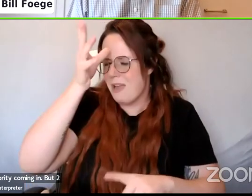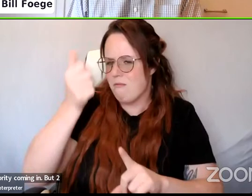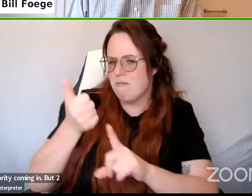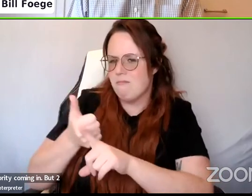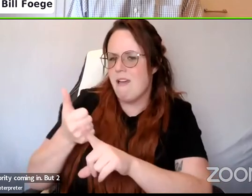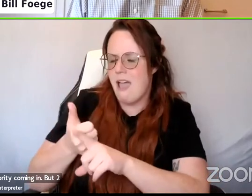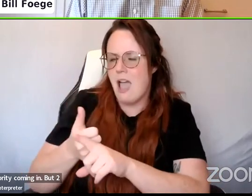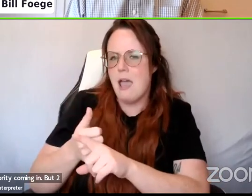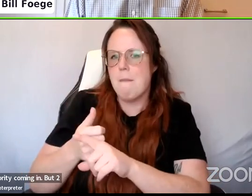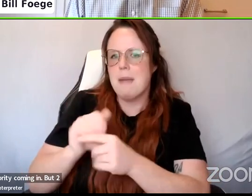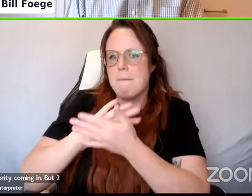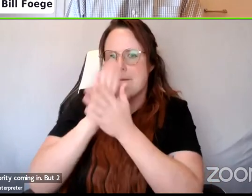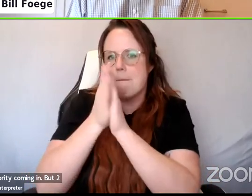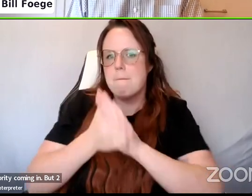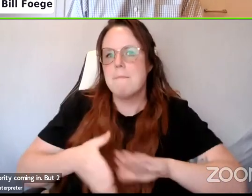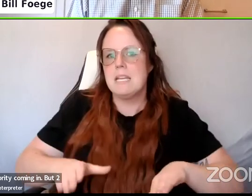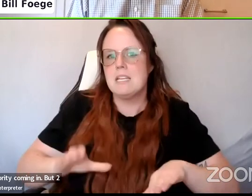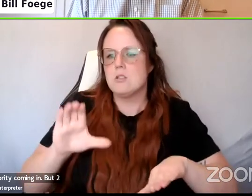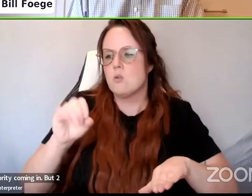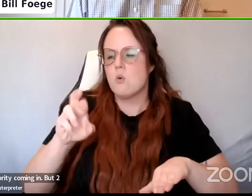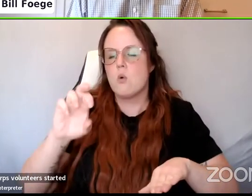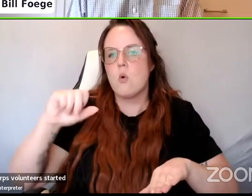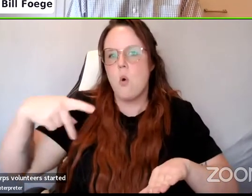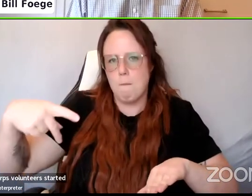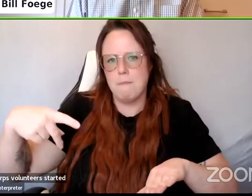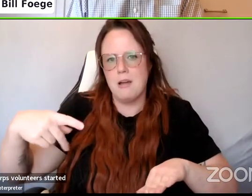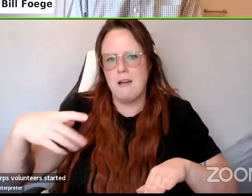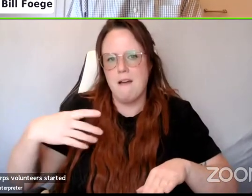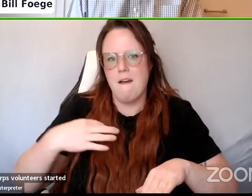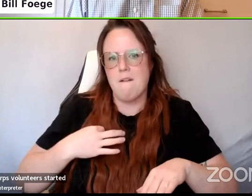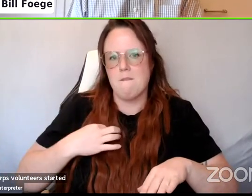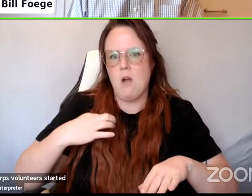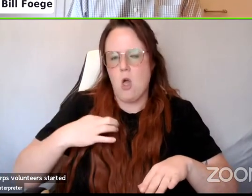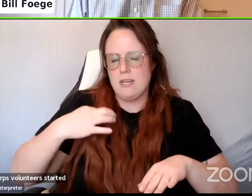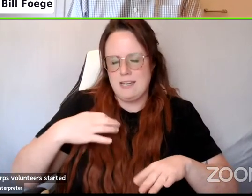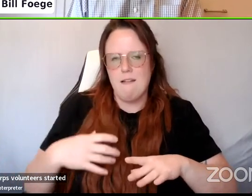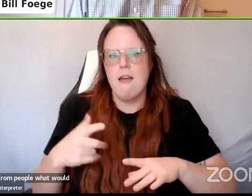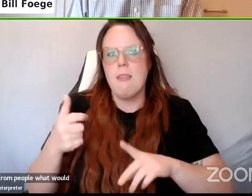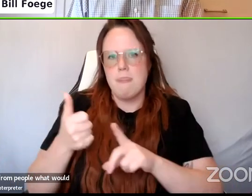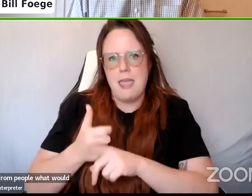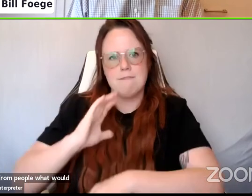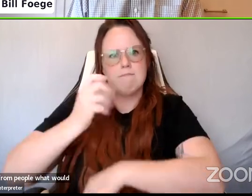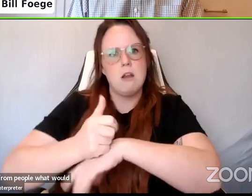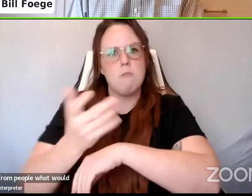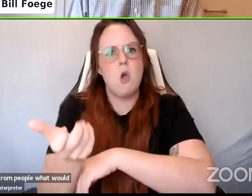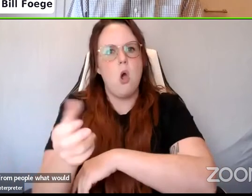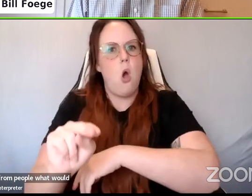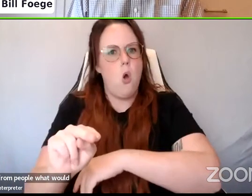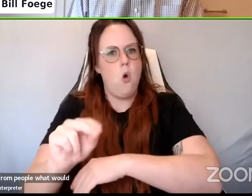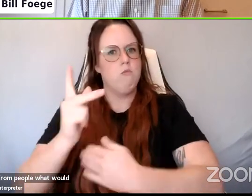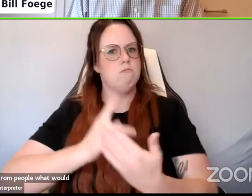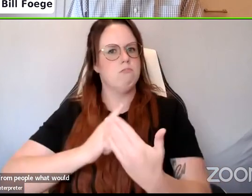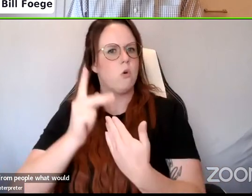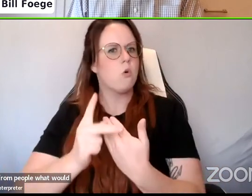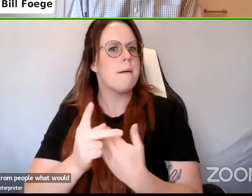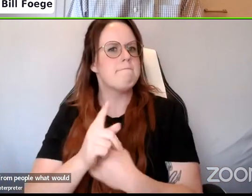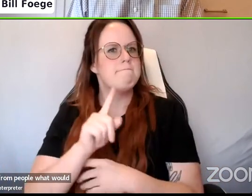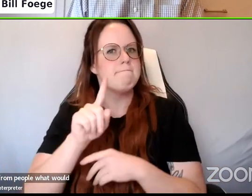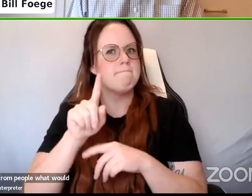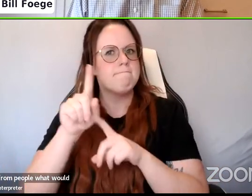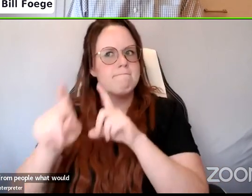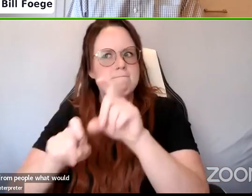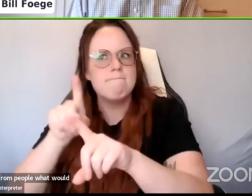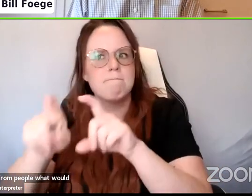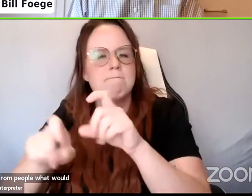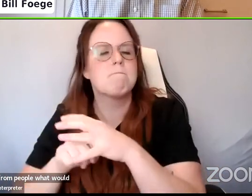started their own program of finding out from people what would it take for you to change your mind what is it that you don't know